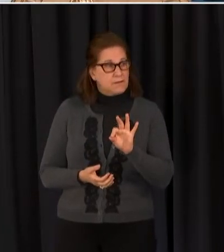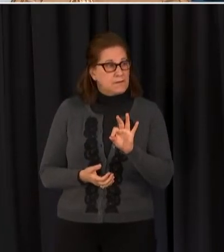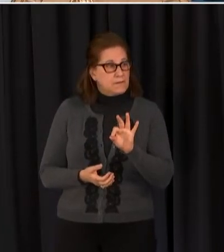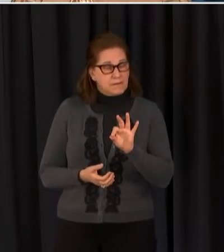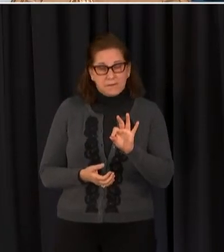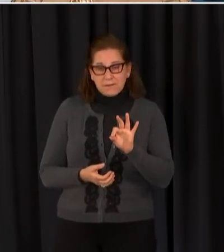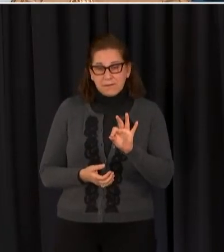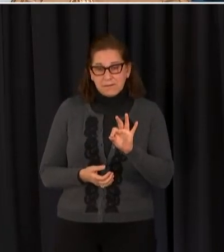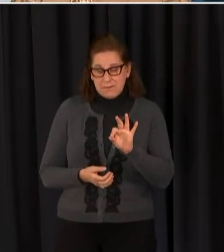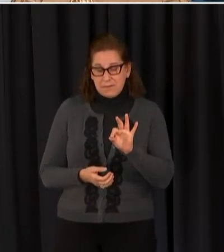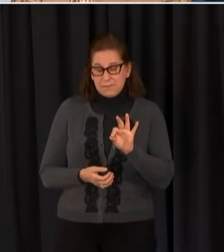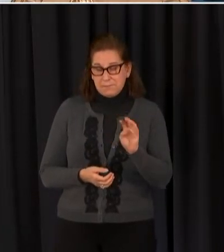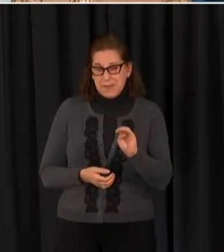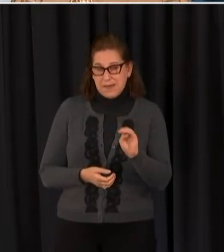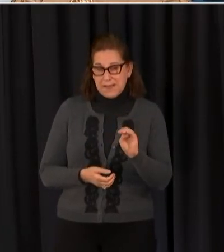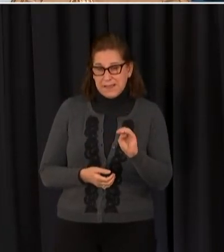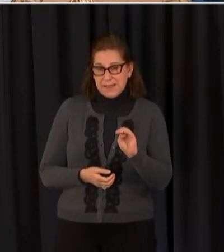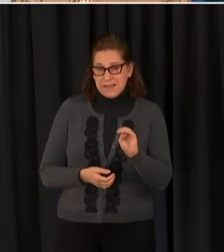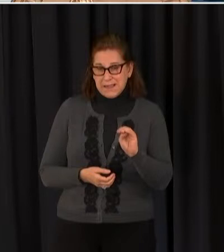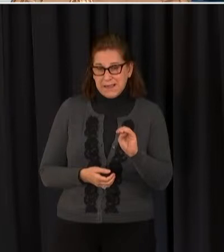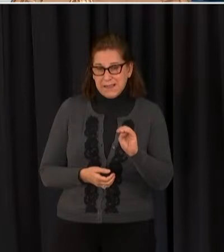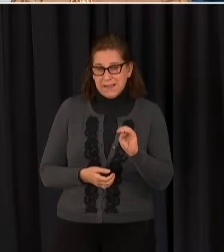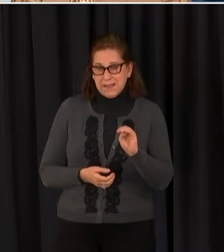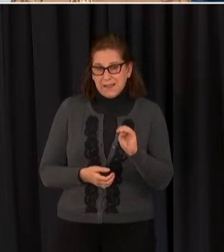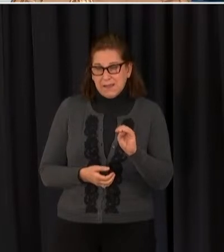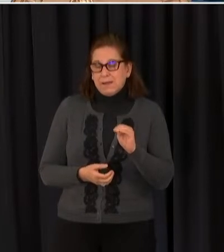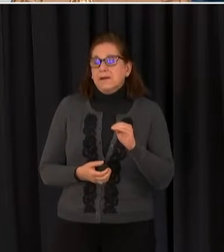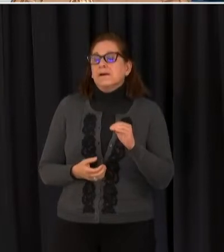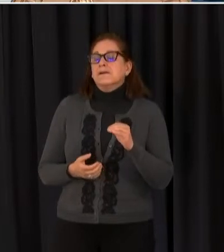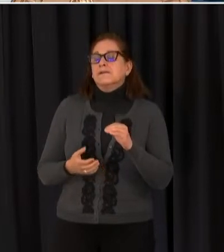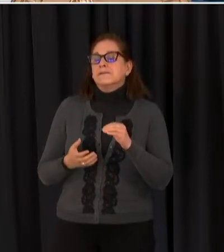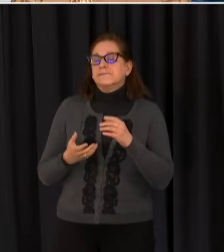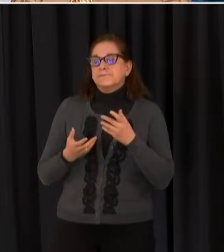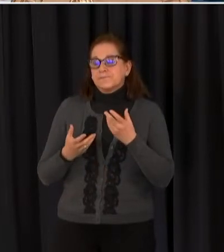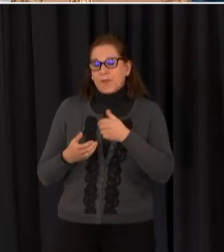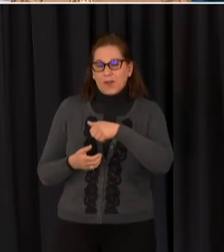15th, today, DC Health sent out an additional